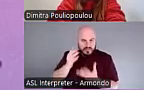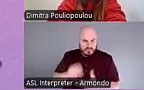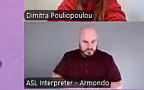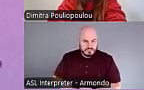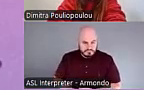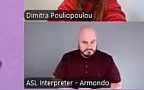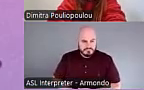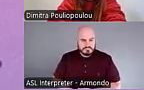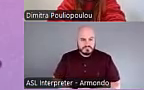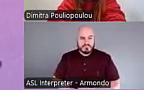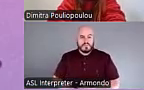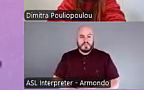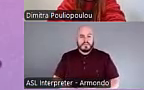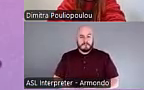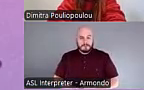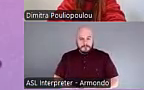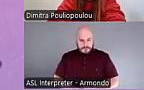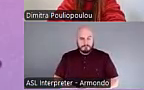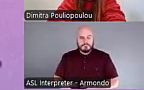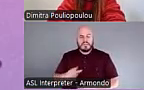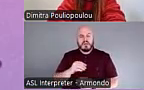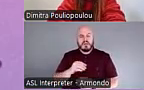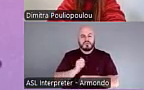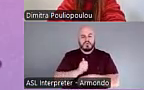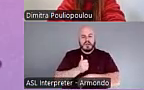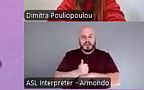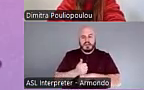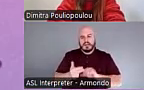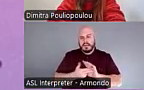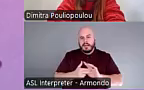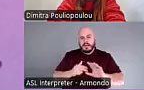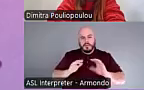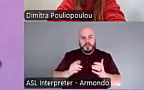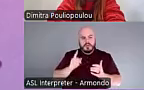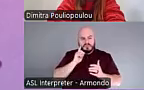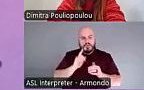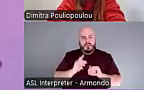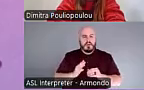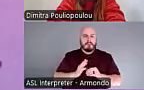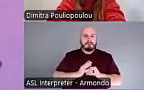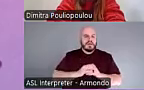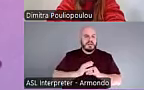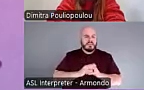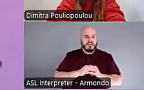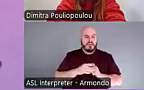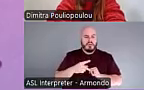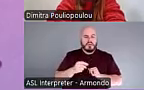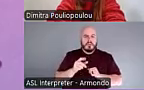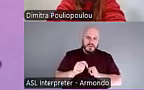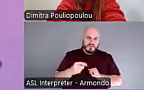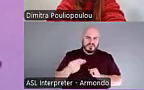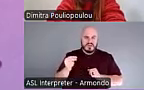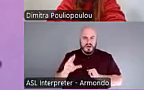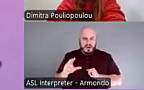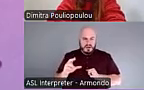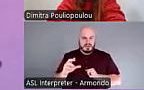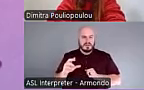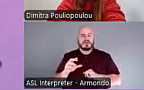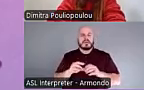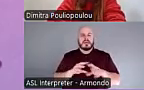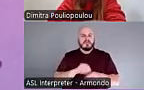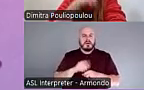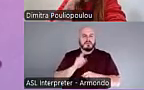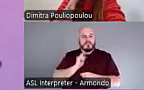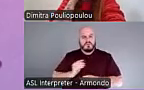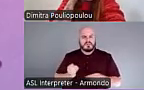And finally, we created a category for minimal post hoc involvement, just to facilitate our own